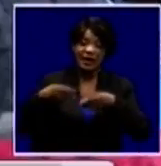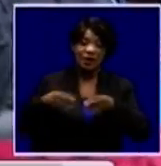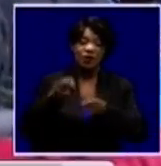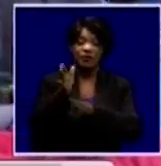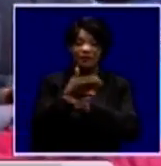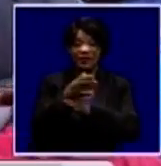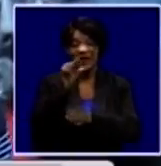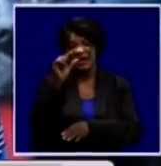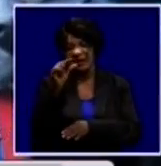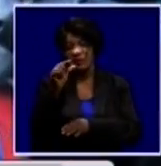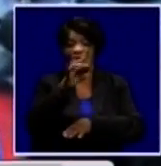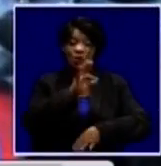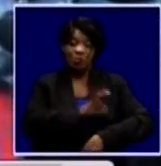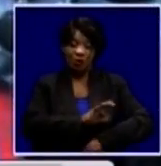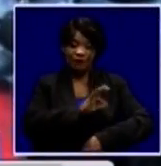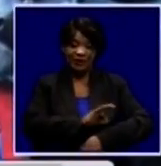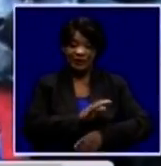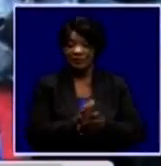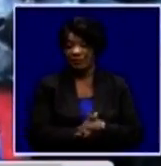small profit. Profit